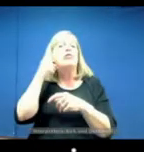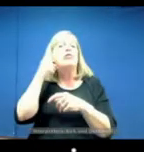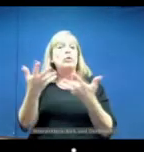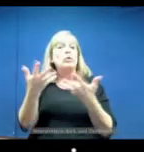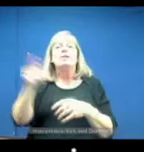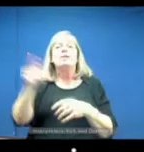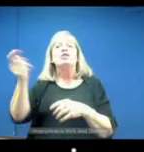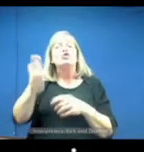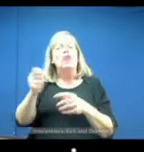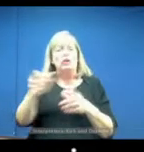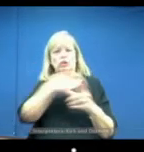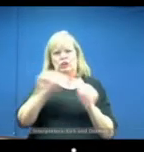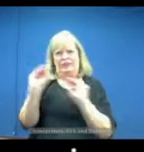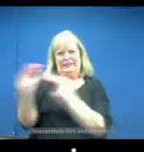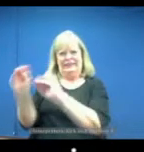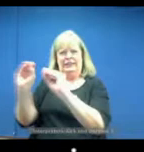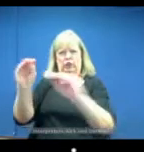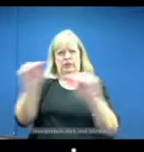domestic violence and